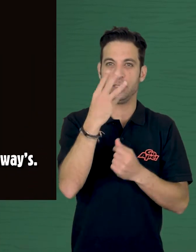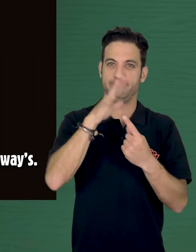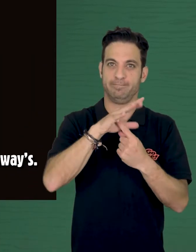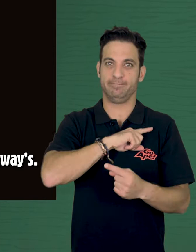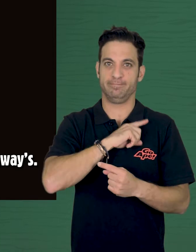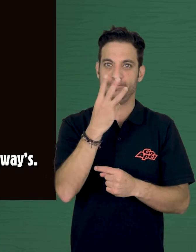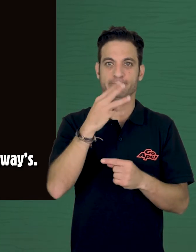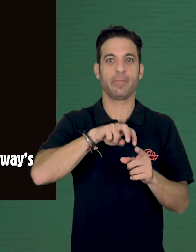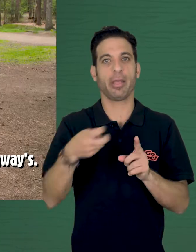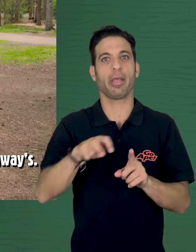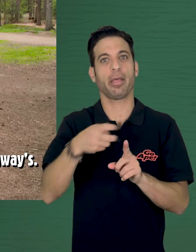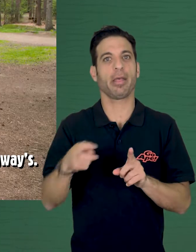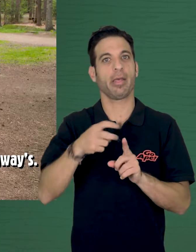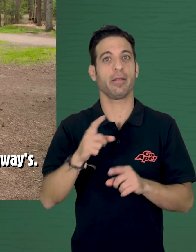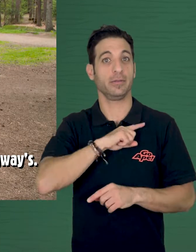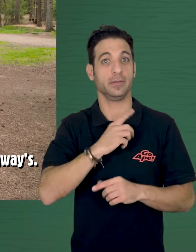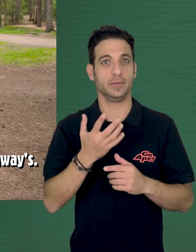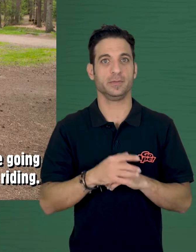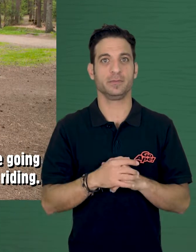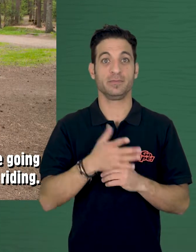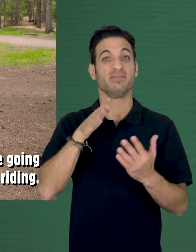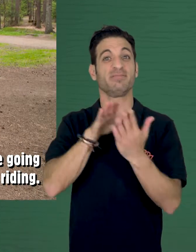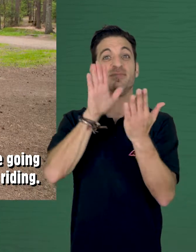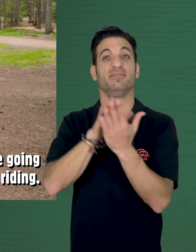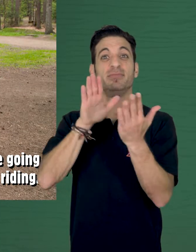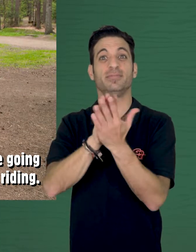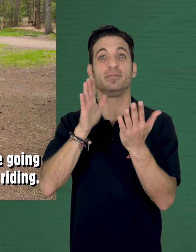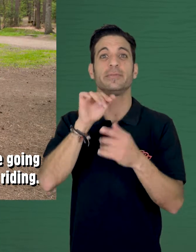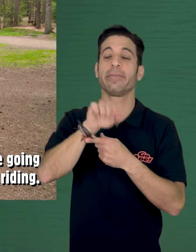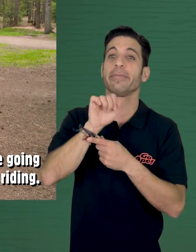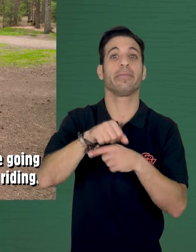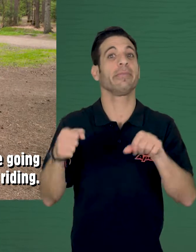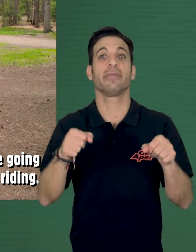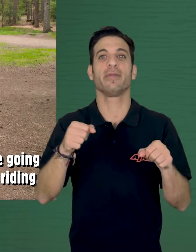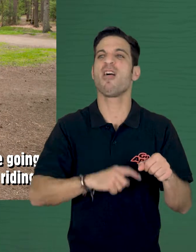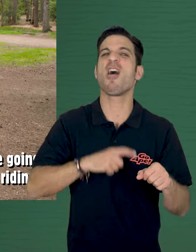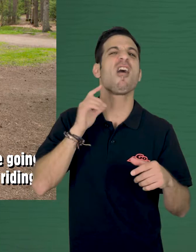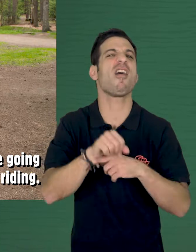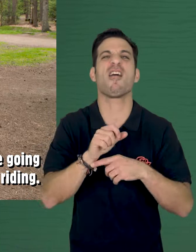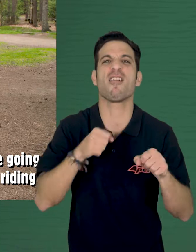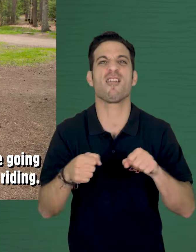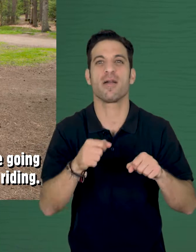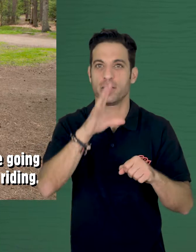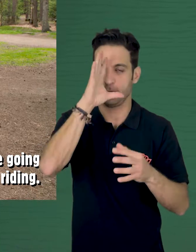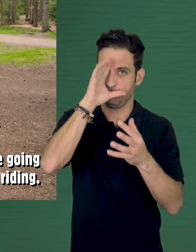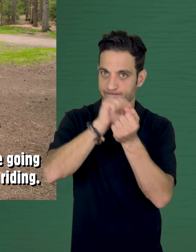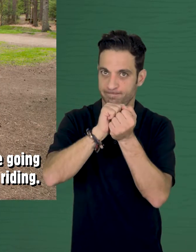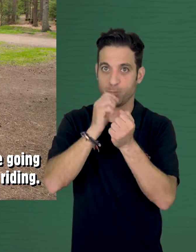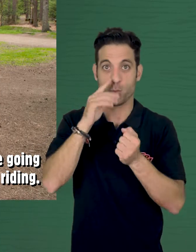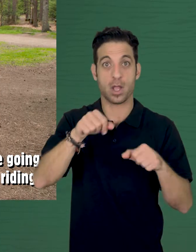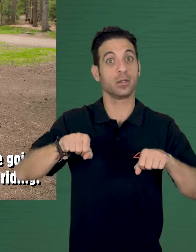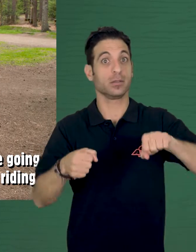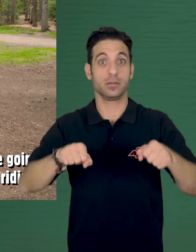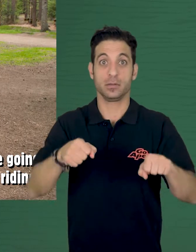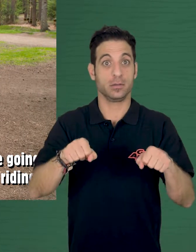details the three main reasons that people fall off segways. Those are bumping into things, not looking where you're going, and overconfidence. So bear that in